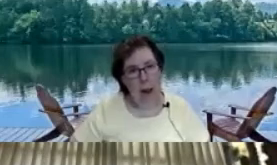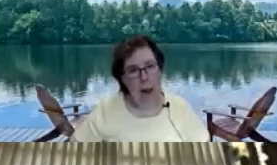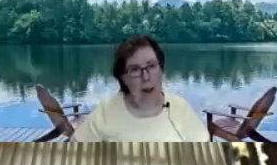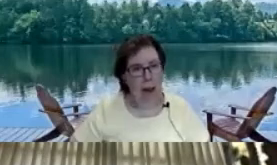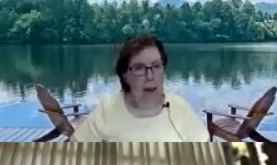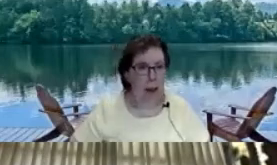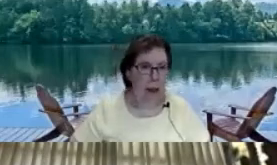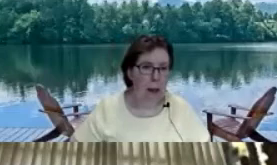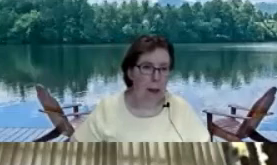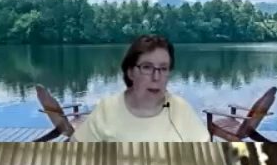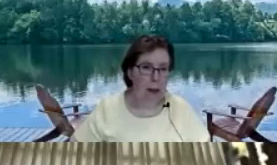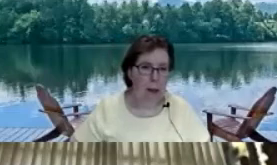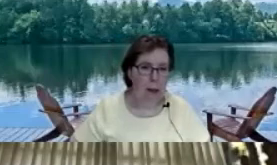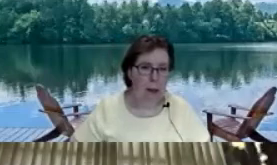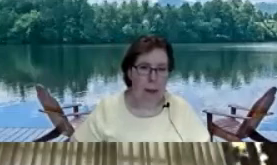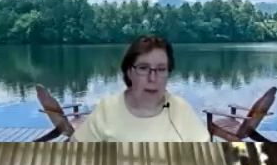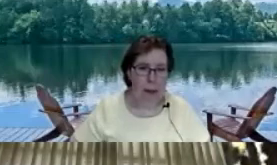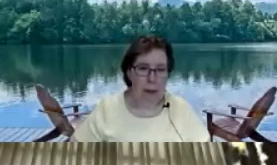motion.